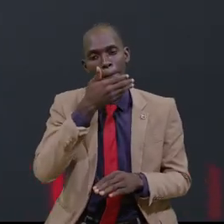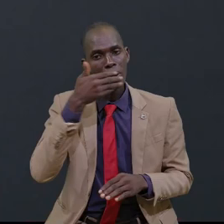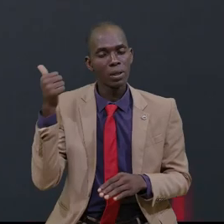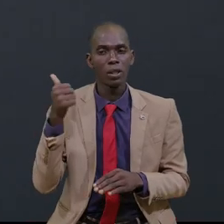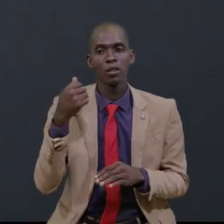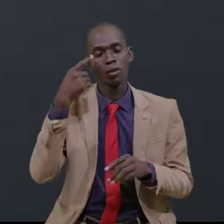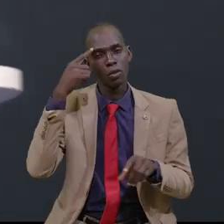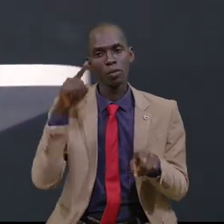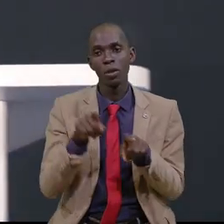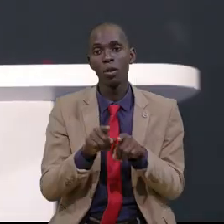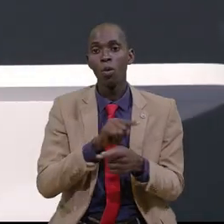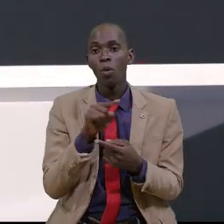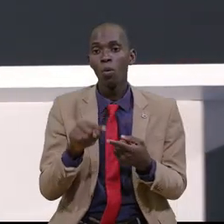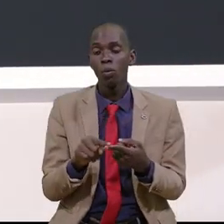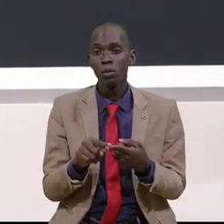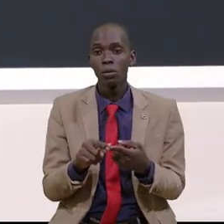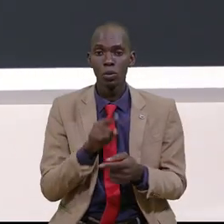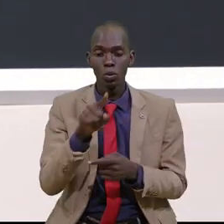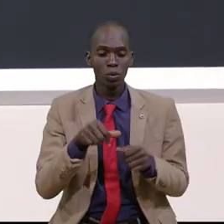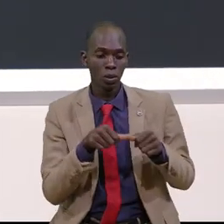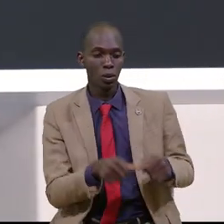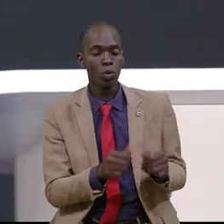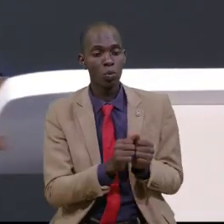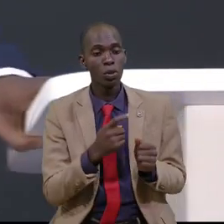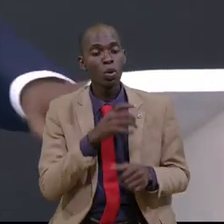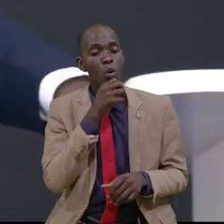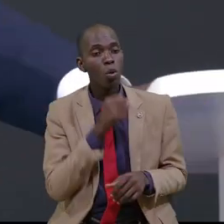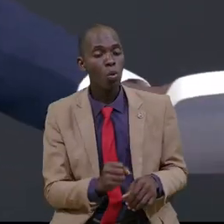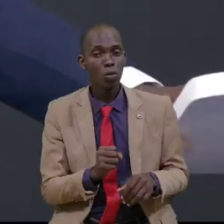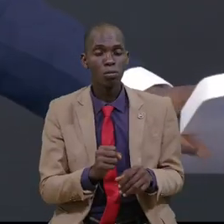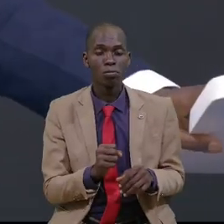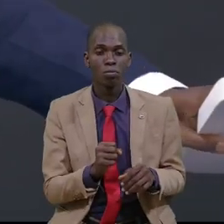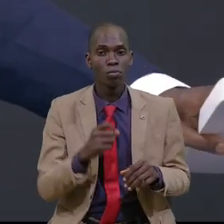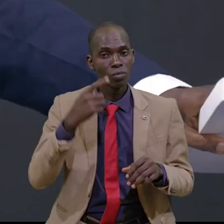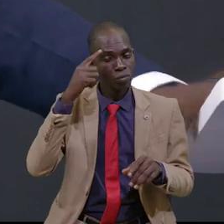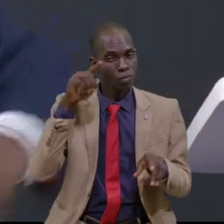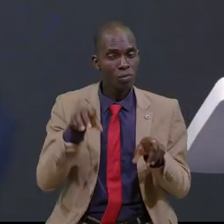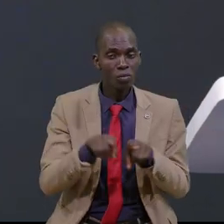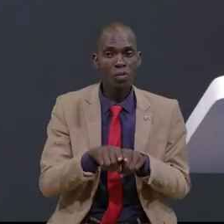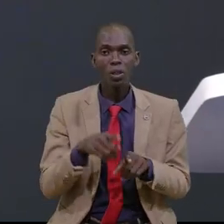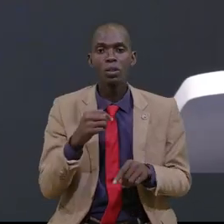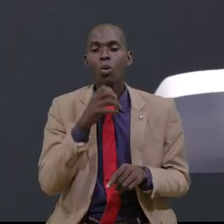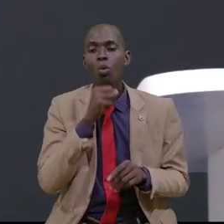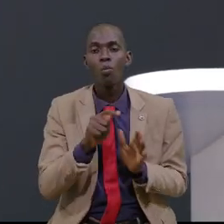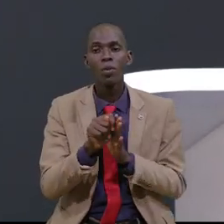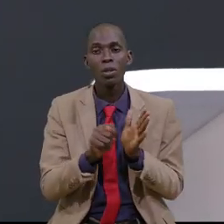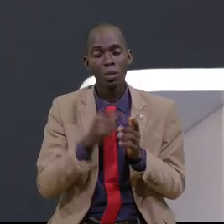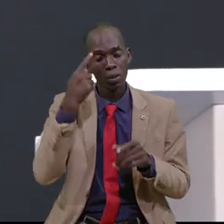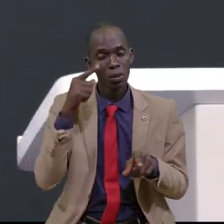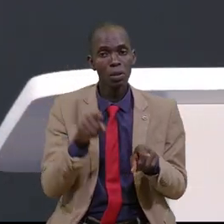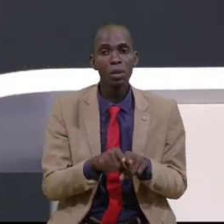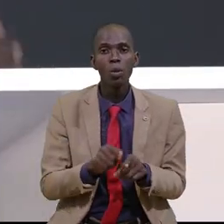you stay with the old covenant, the abolished covenant, the Old Testament covenant, once you stay